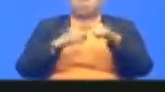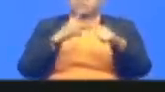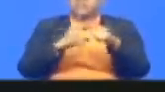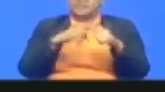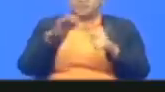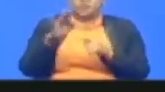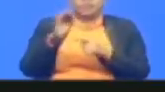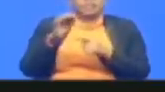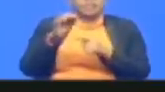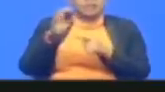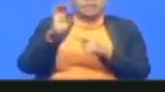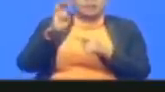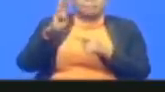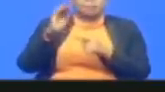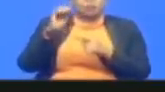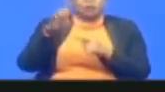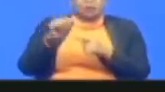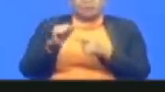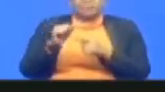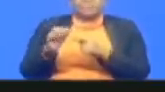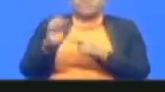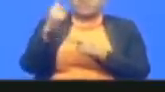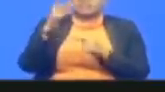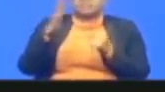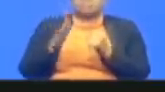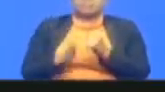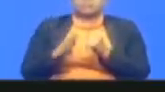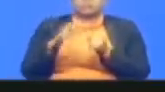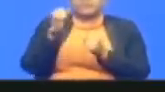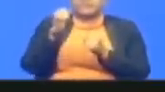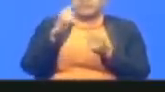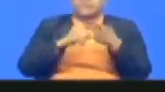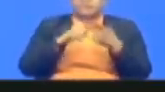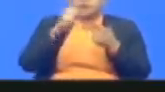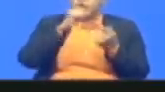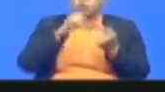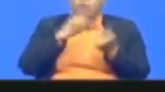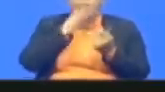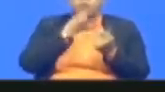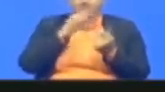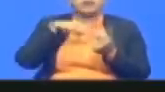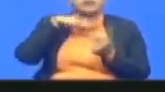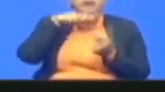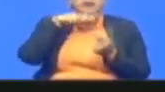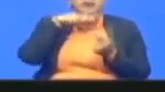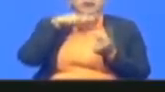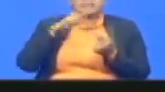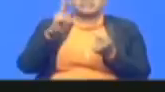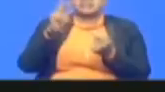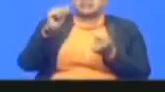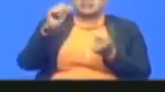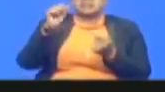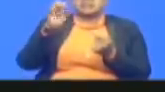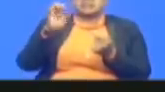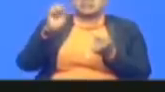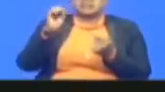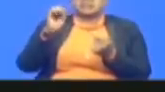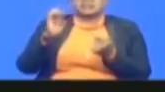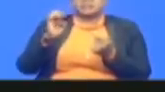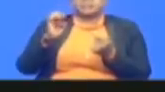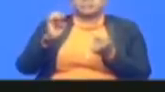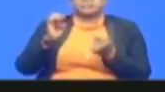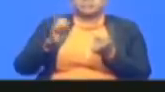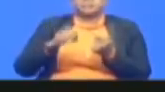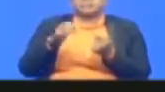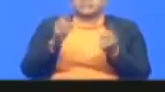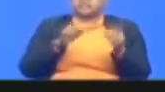virus, with the first person to test positive, a 5-year-old boy, dying today at Kasese in Uganda. The boy had traveled from